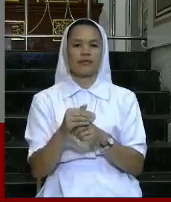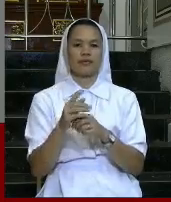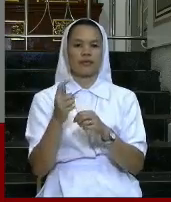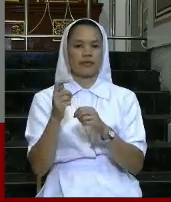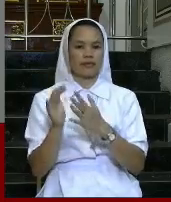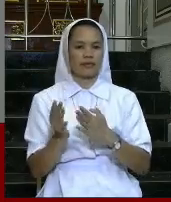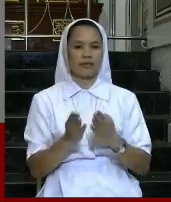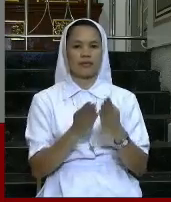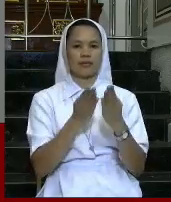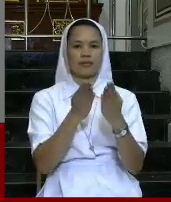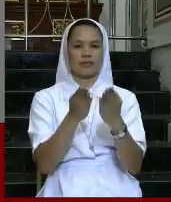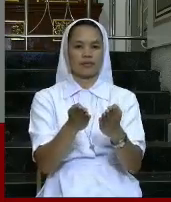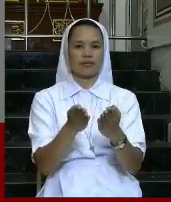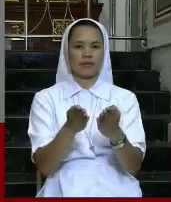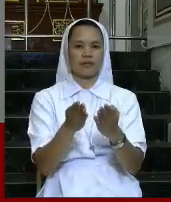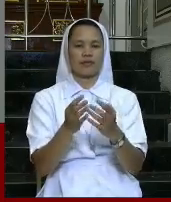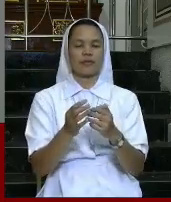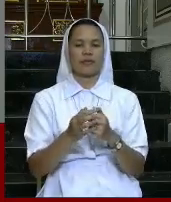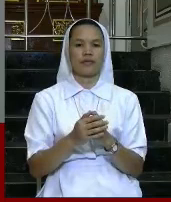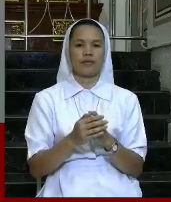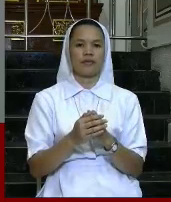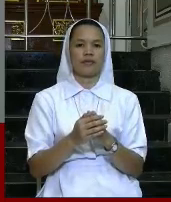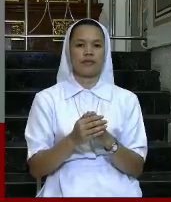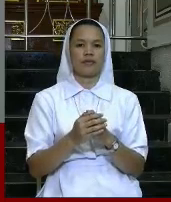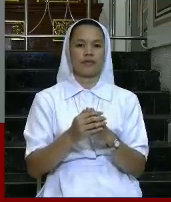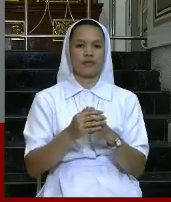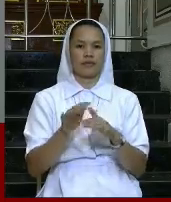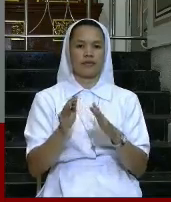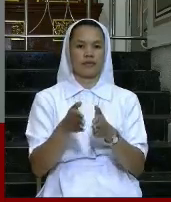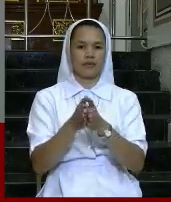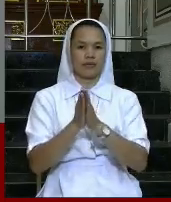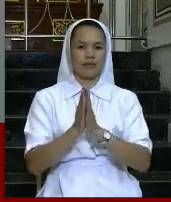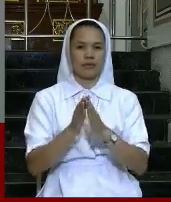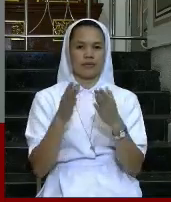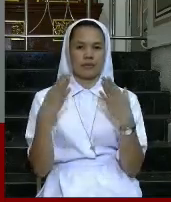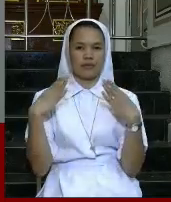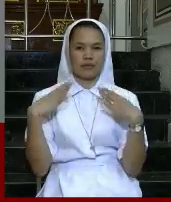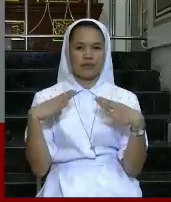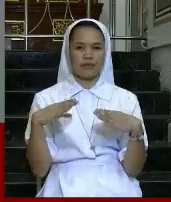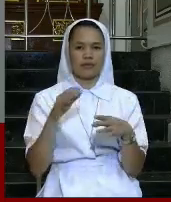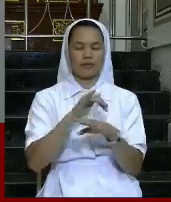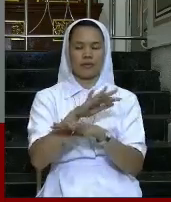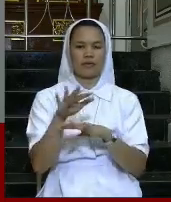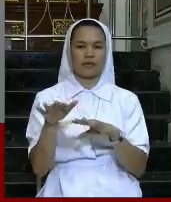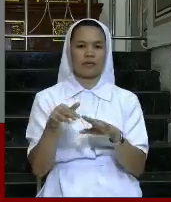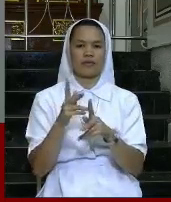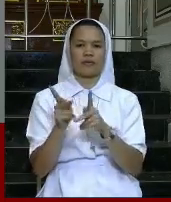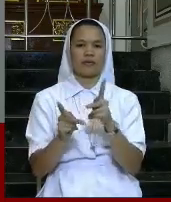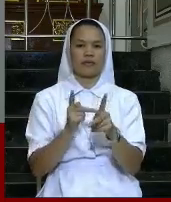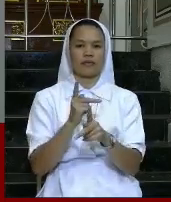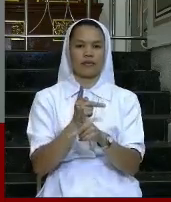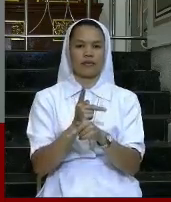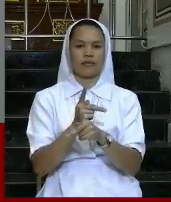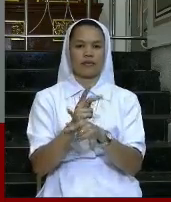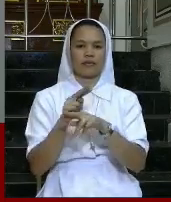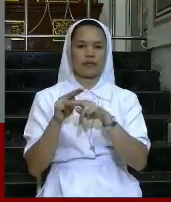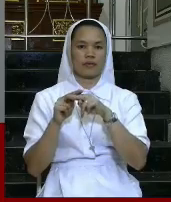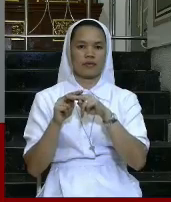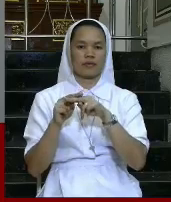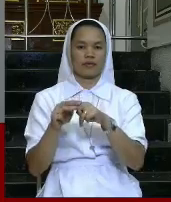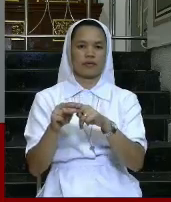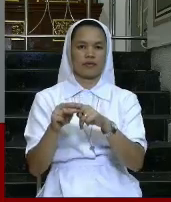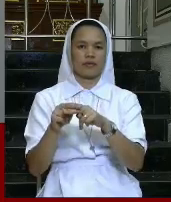the ass and the colt and laid their cloaks over them, and he sat upon